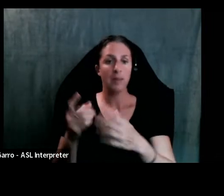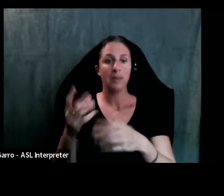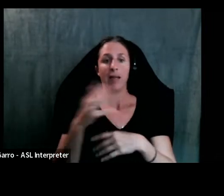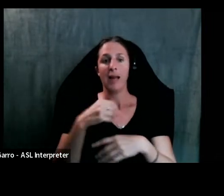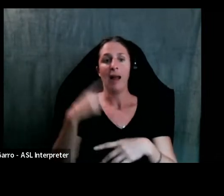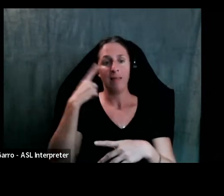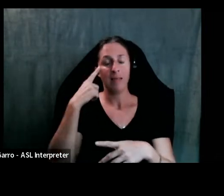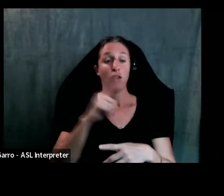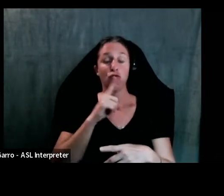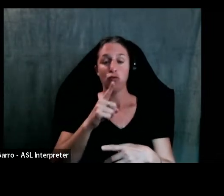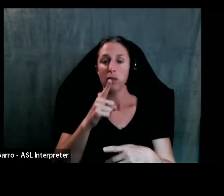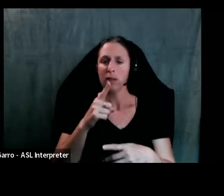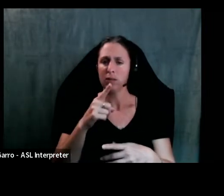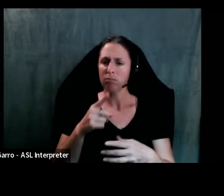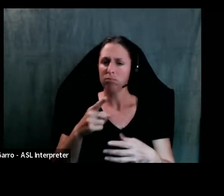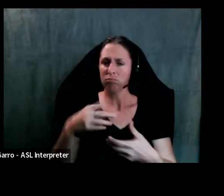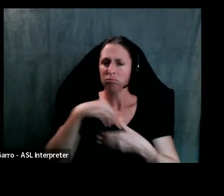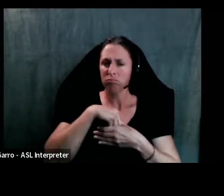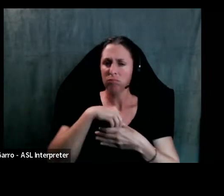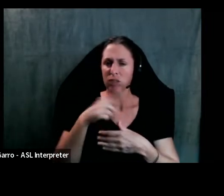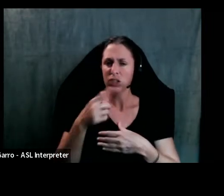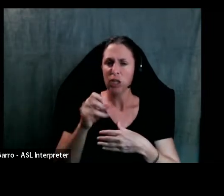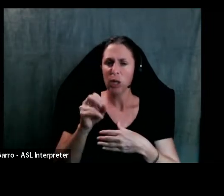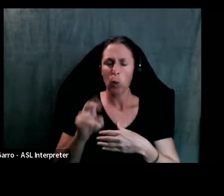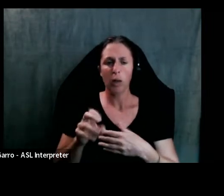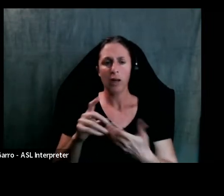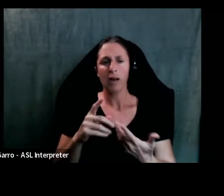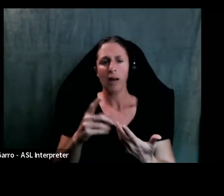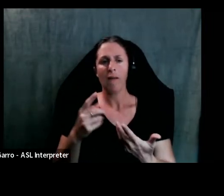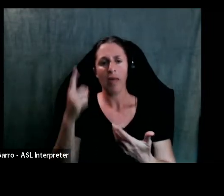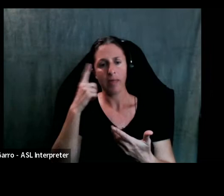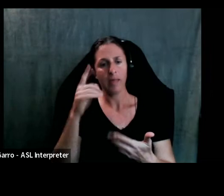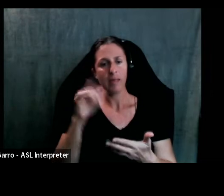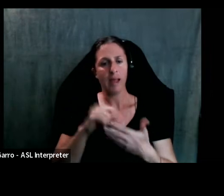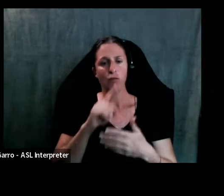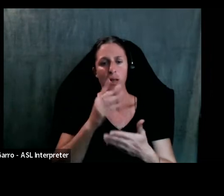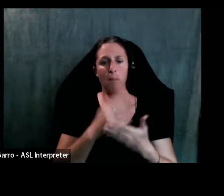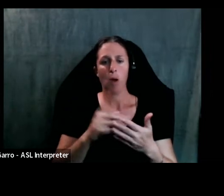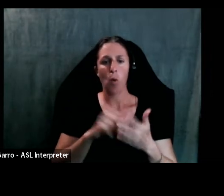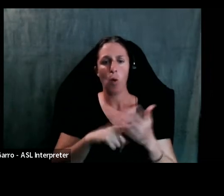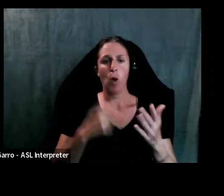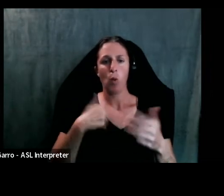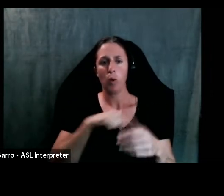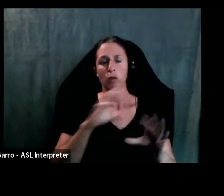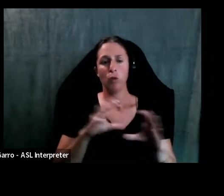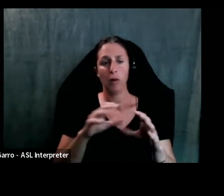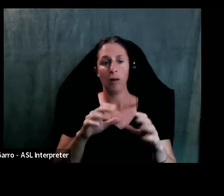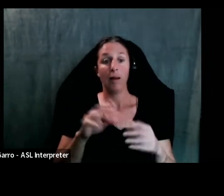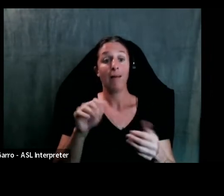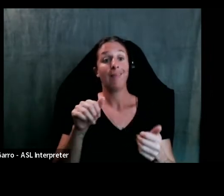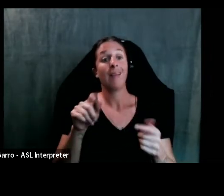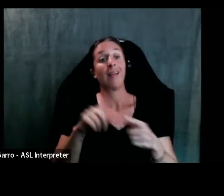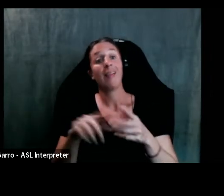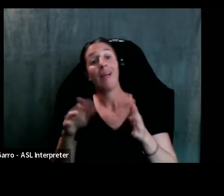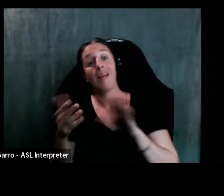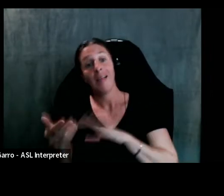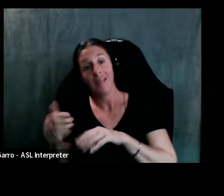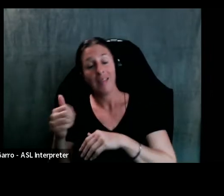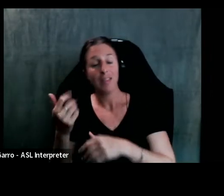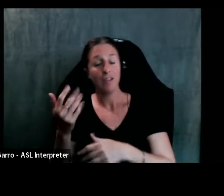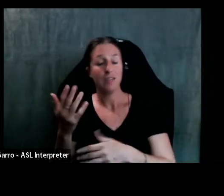think that's genuine. I think that is really part of what we're doing. But again, I'm going to echo, so then the flip side is then echoing